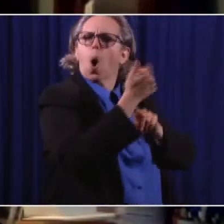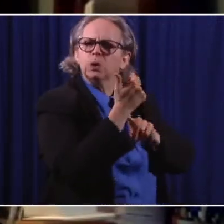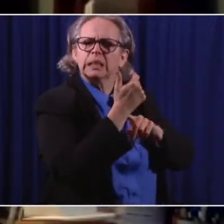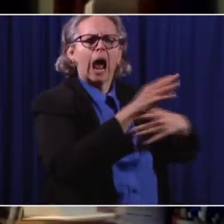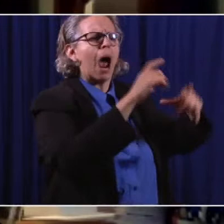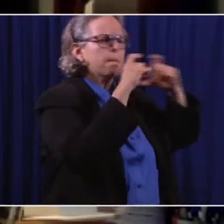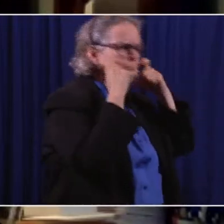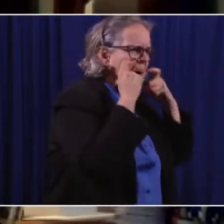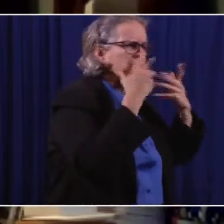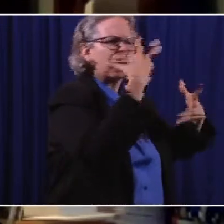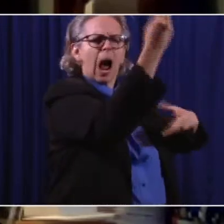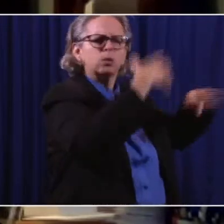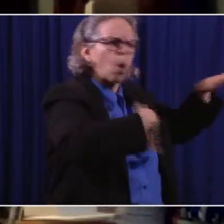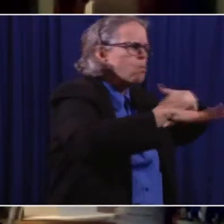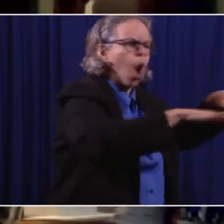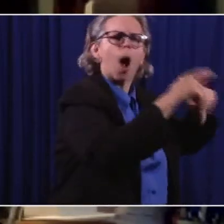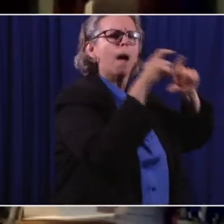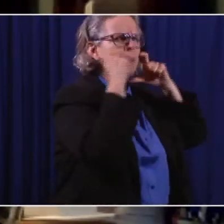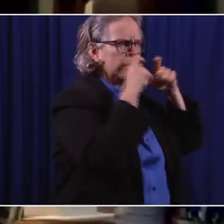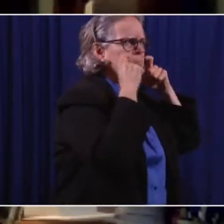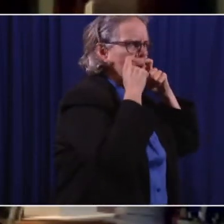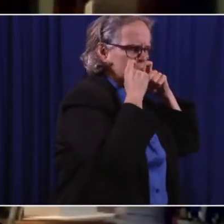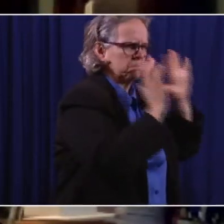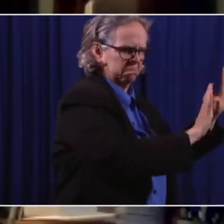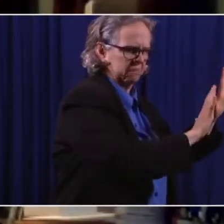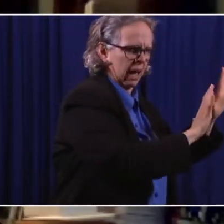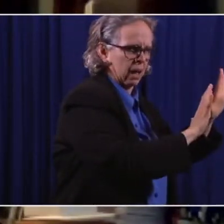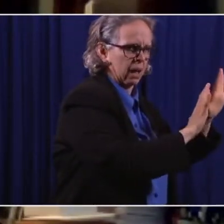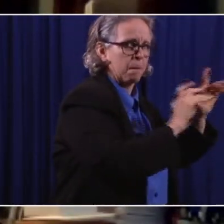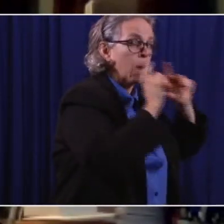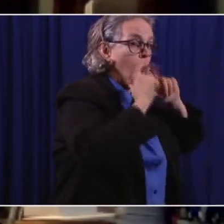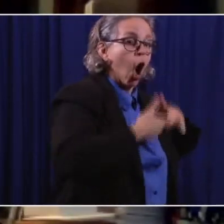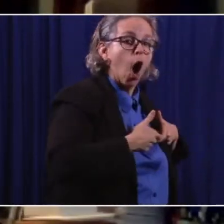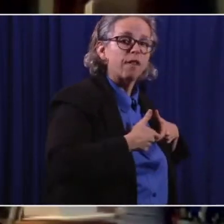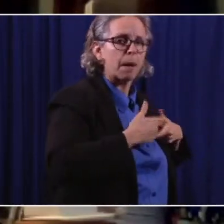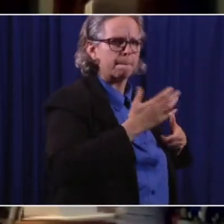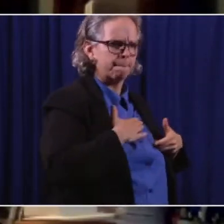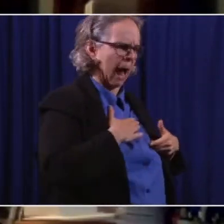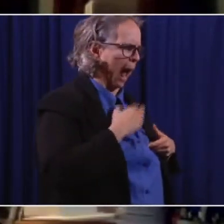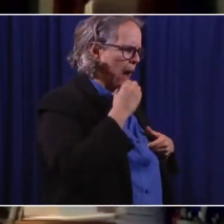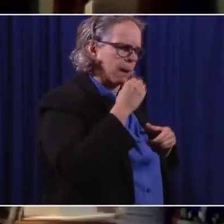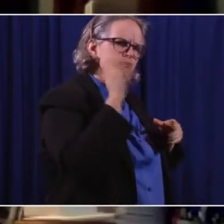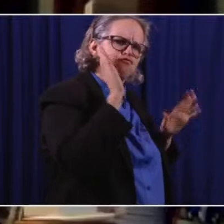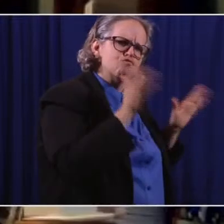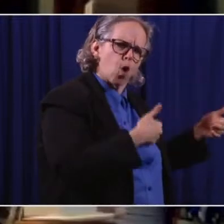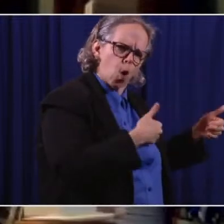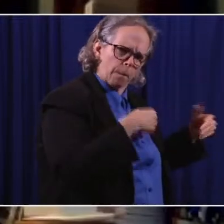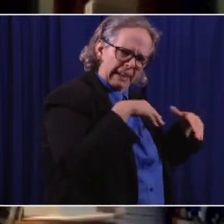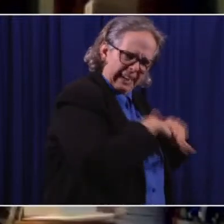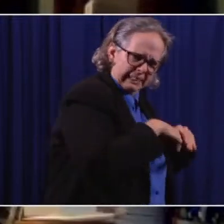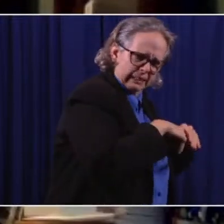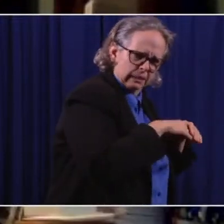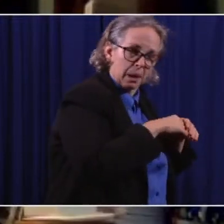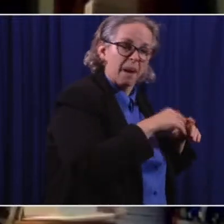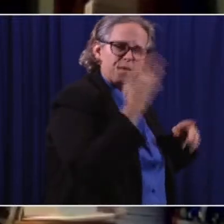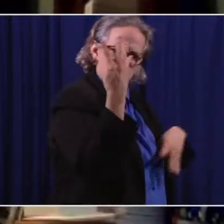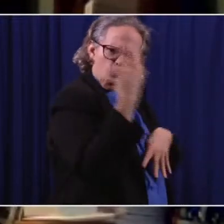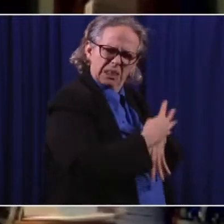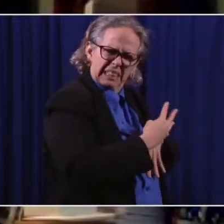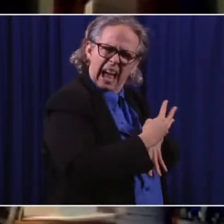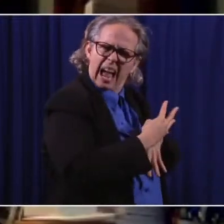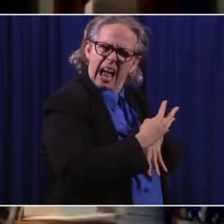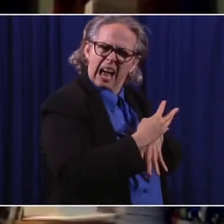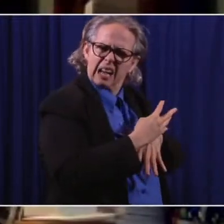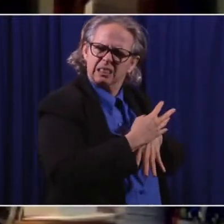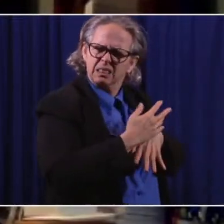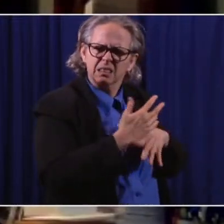And only took it off once I got back in my room by myself. I did that for 4 days out of 7 months that we've been going